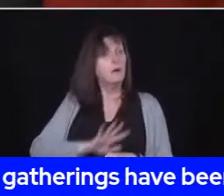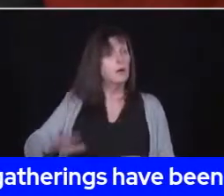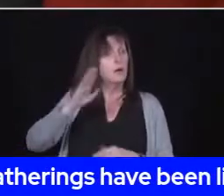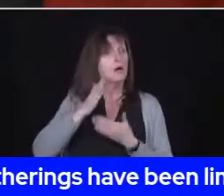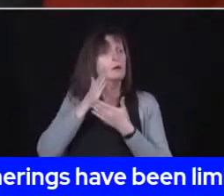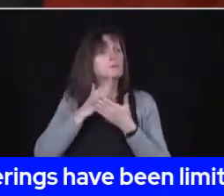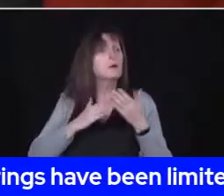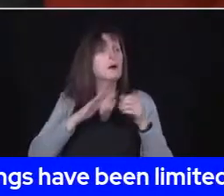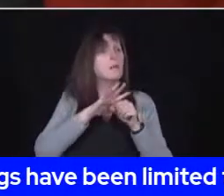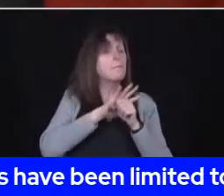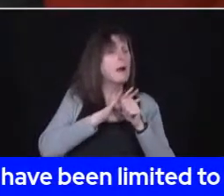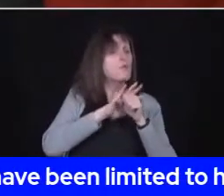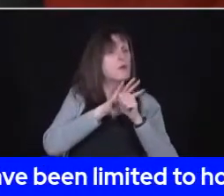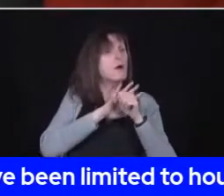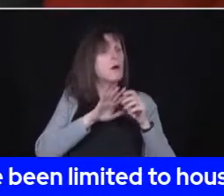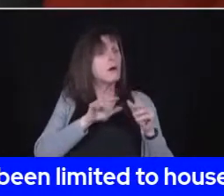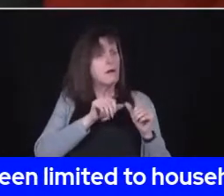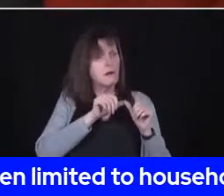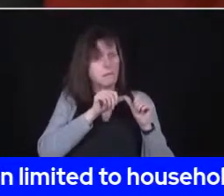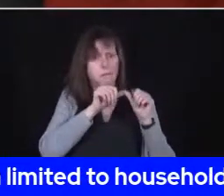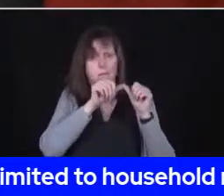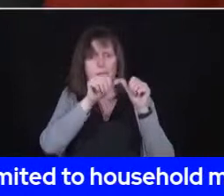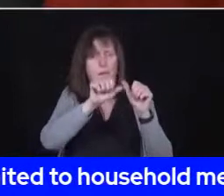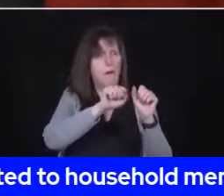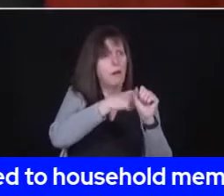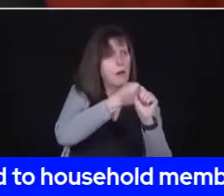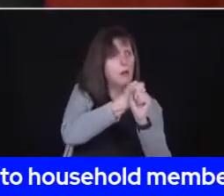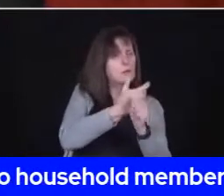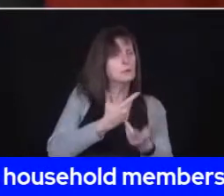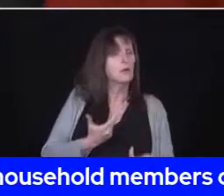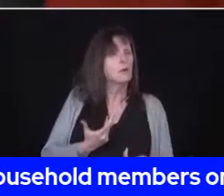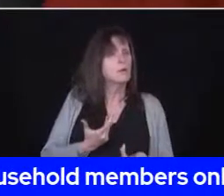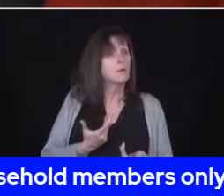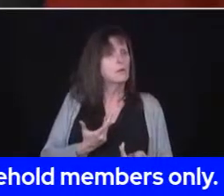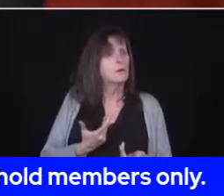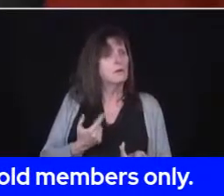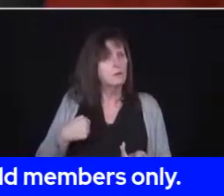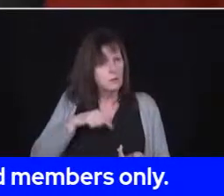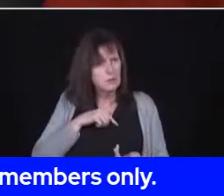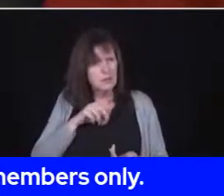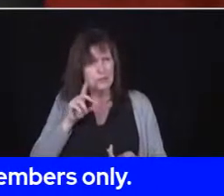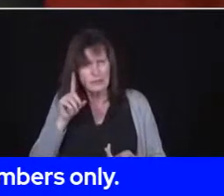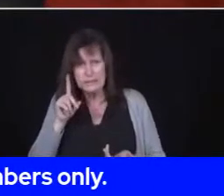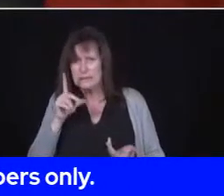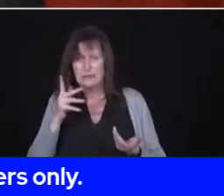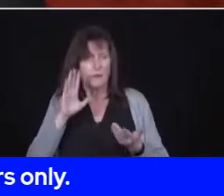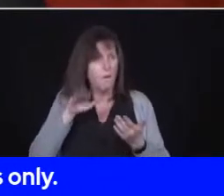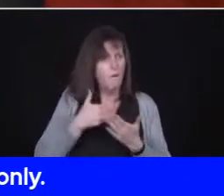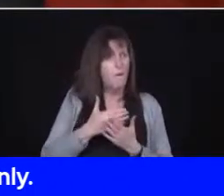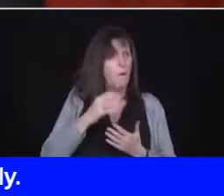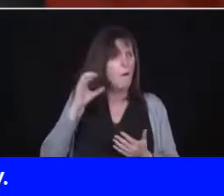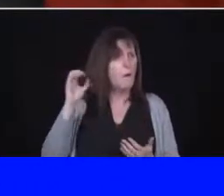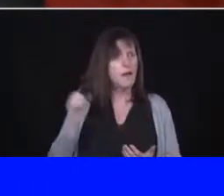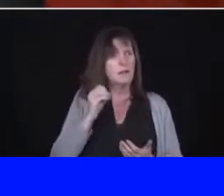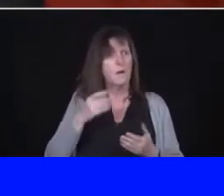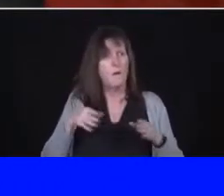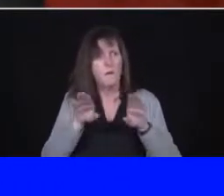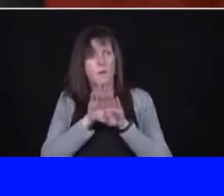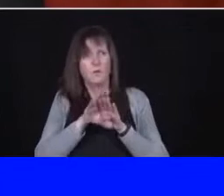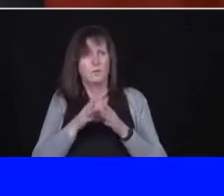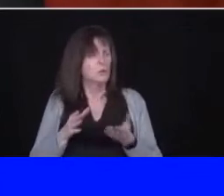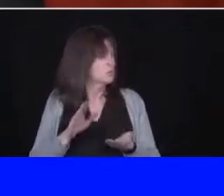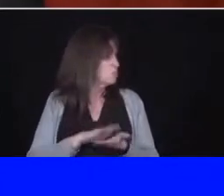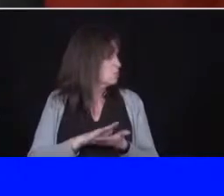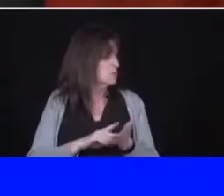We closed the entire province. We closed the schools twice. We've increased